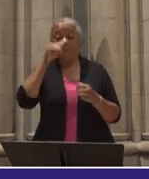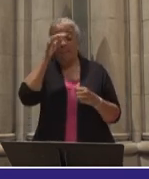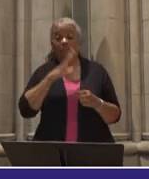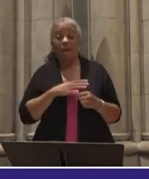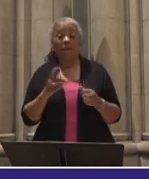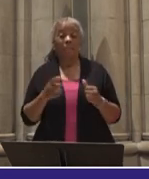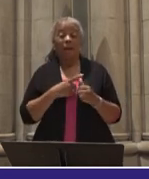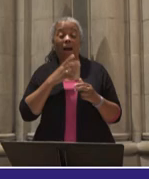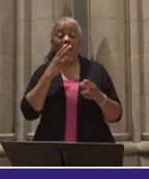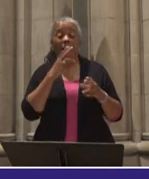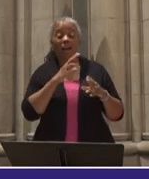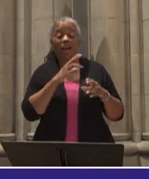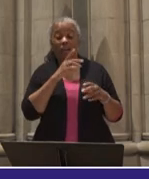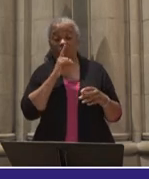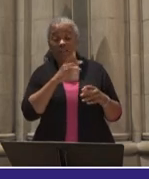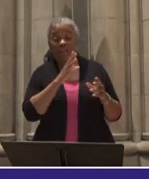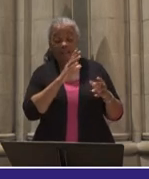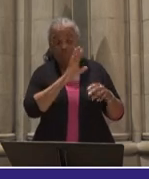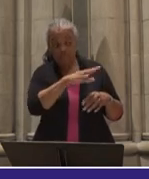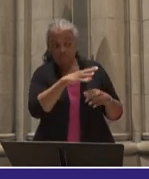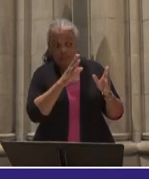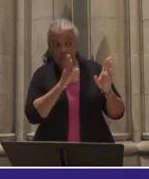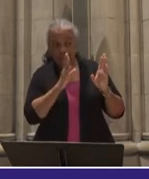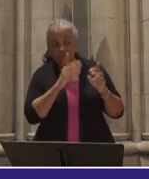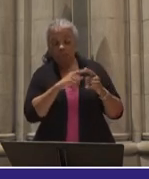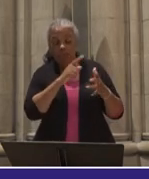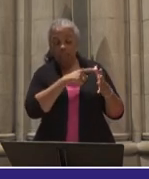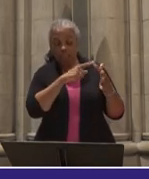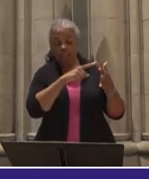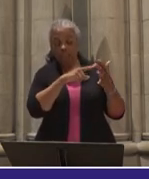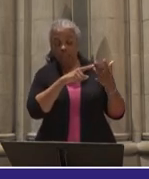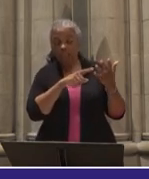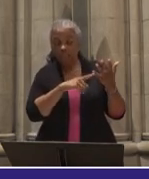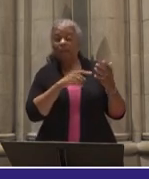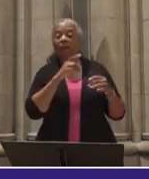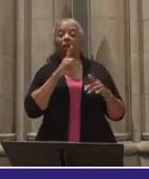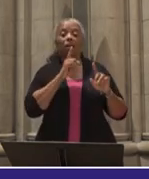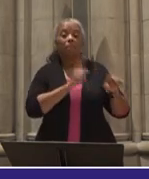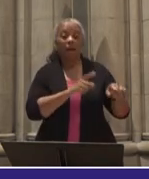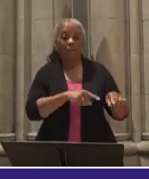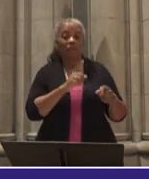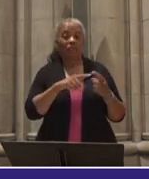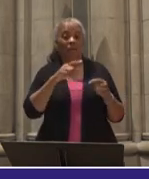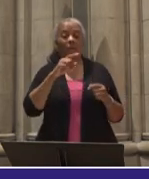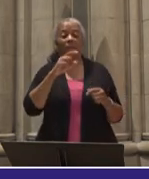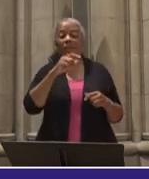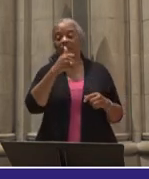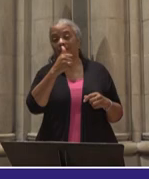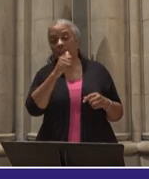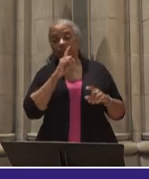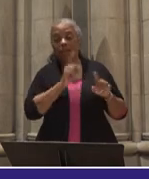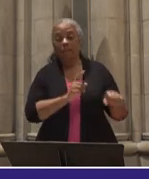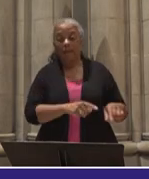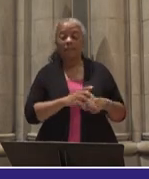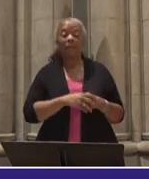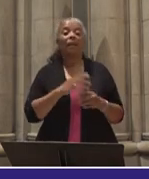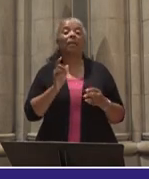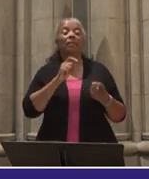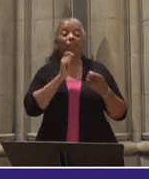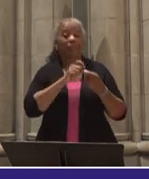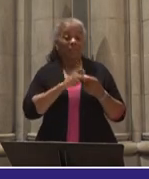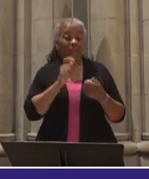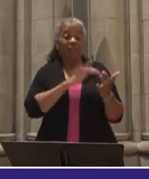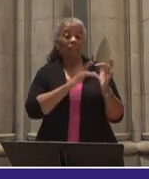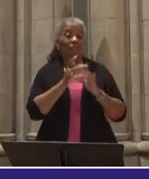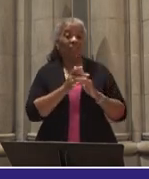by calling his attention to some of the commandments from the Decalogue. Specifically, Jesus highlights